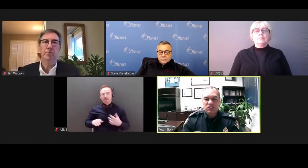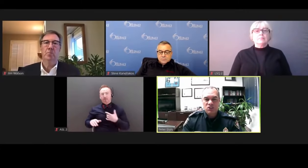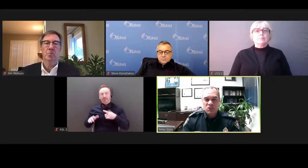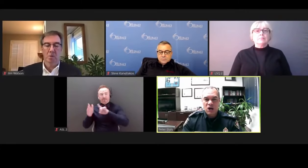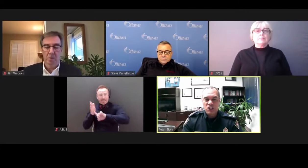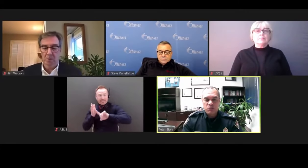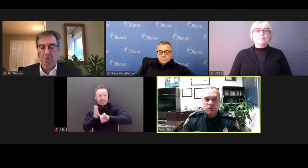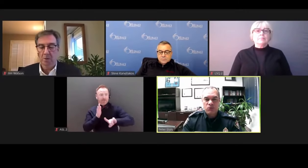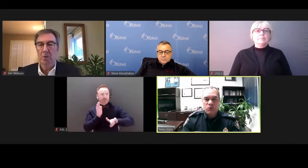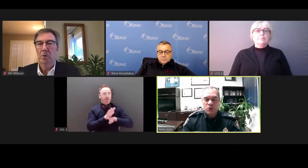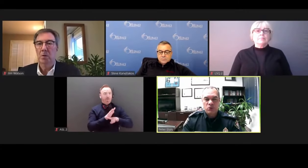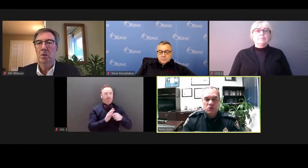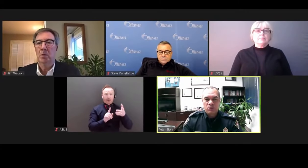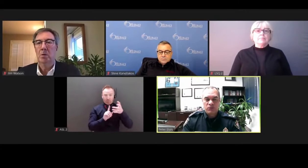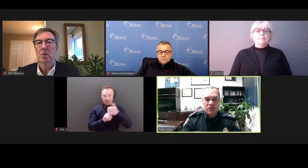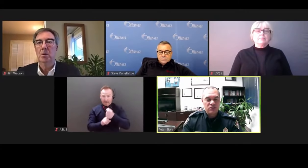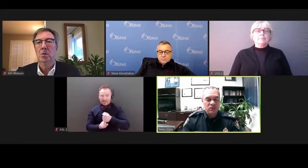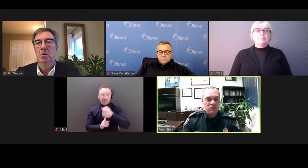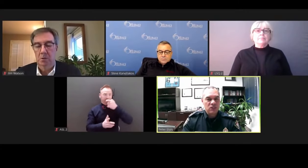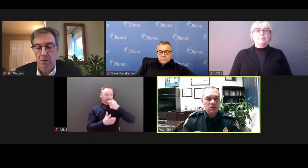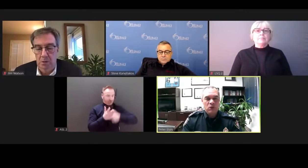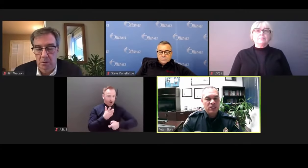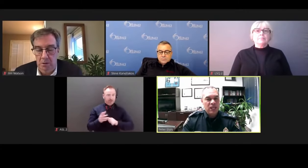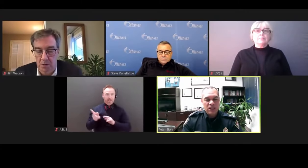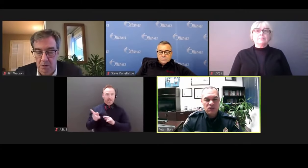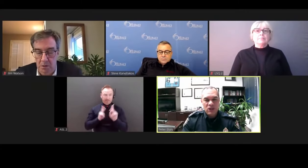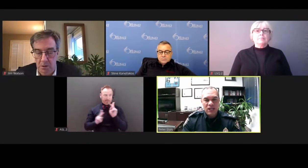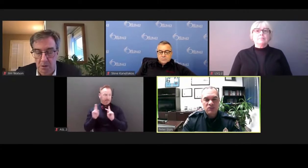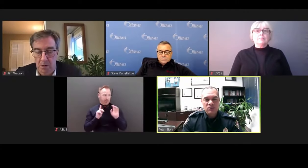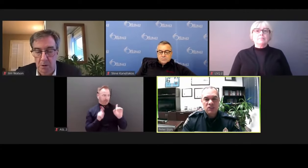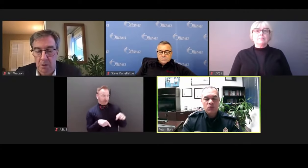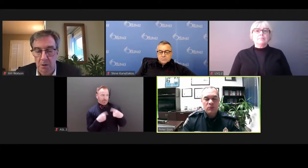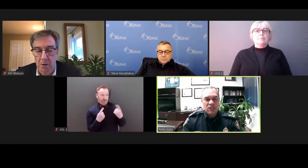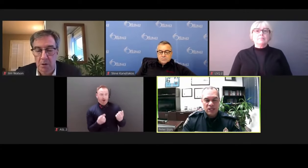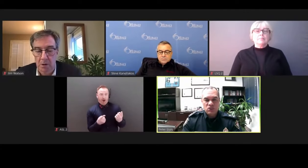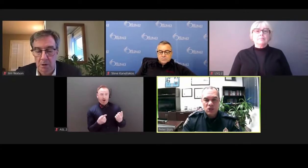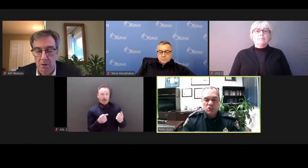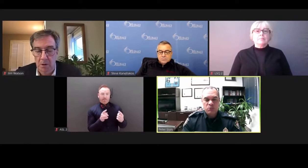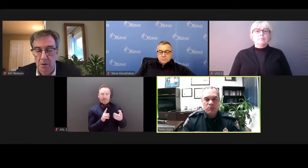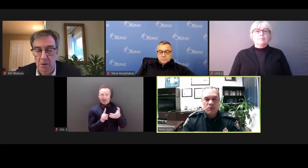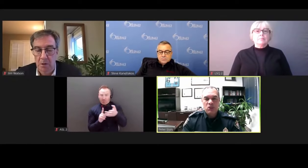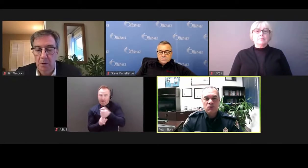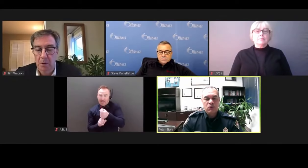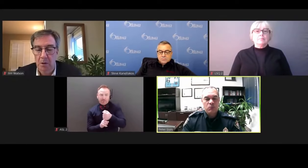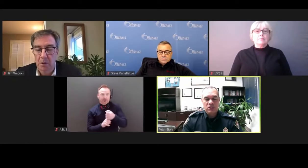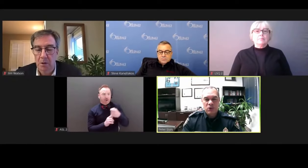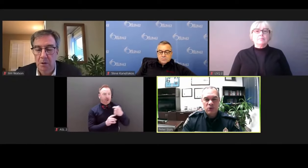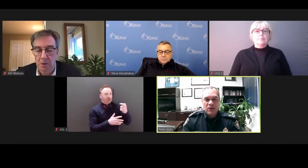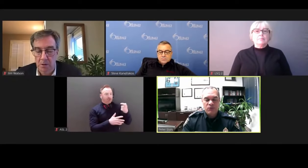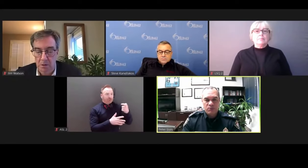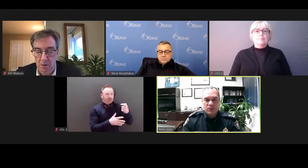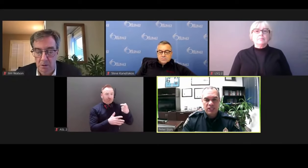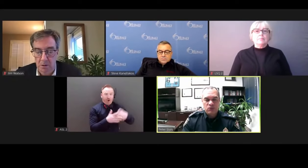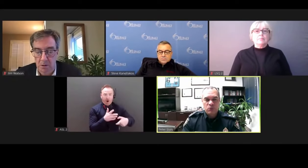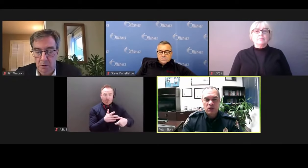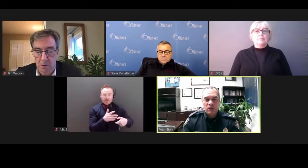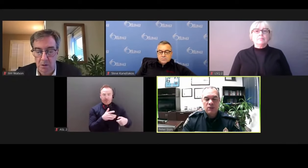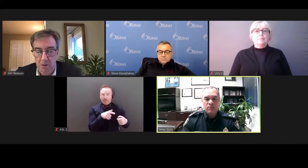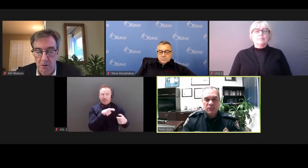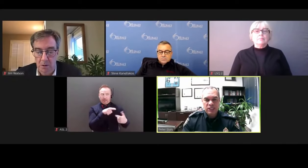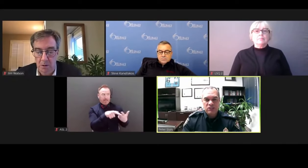arrest and charge people for those criminal offenses. But we can't arrest, we can't charge people for what we don't have complaints